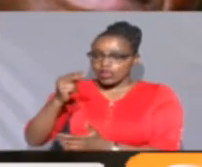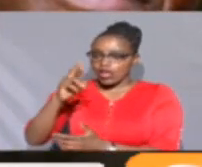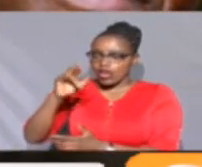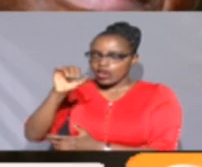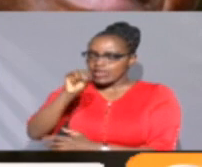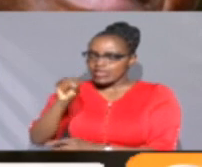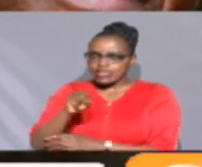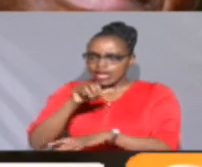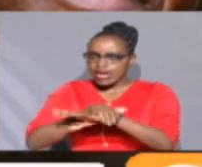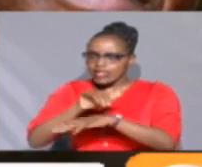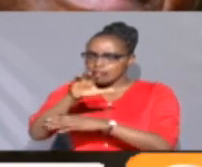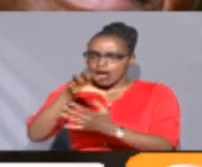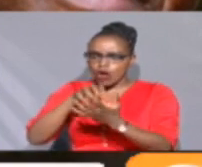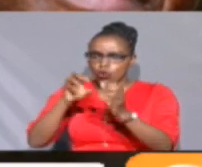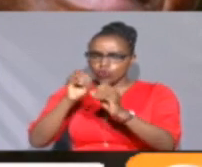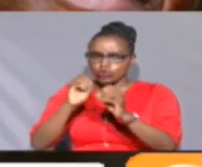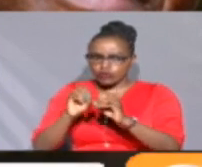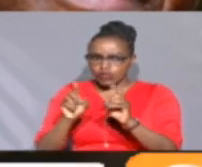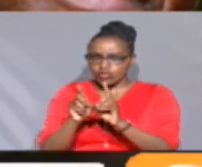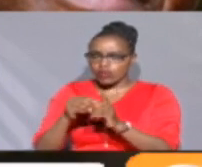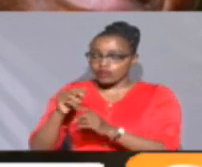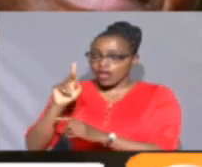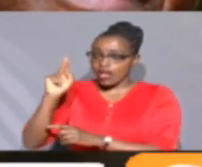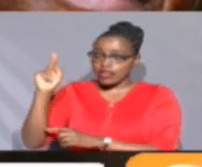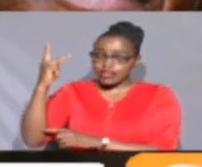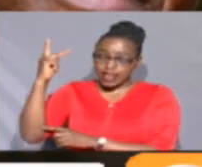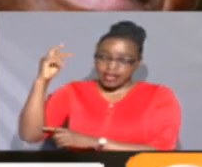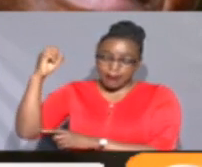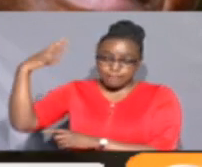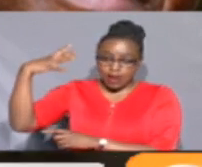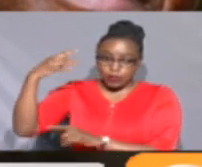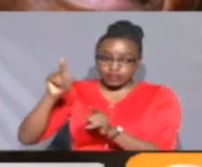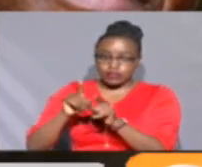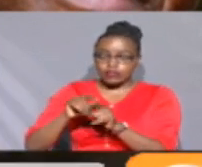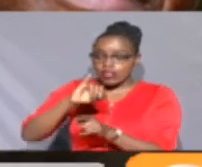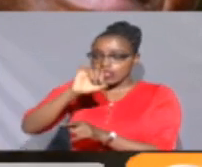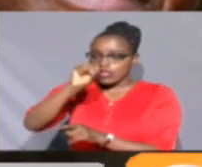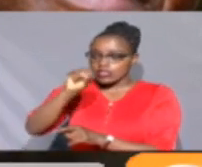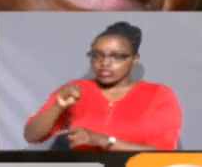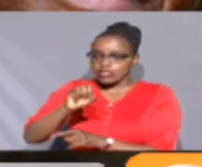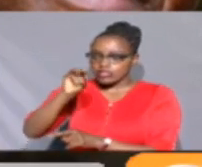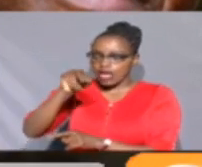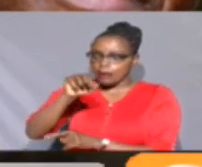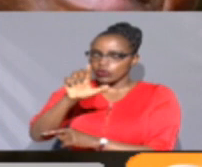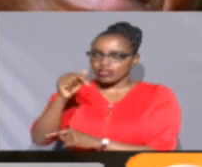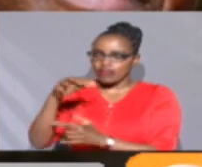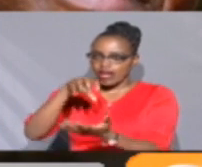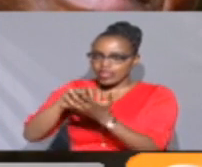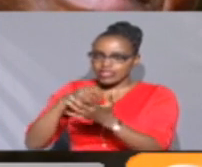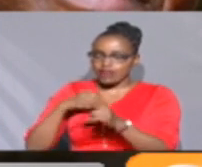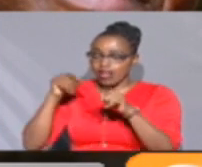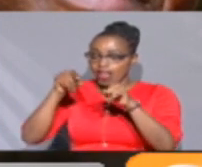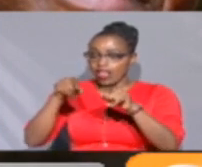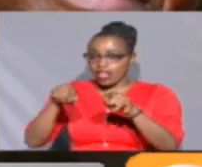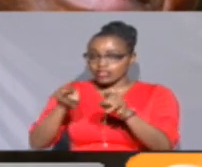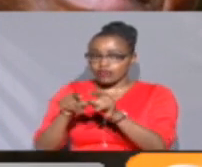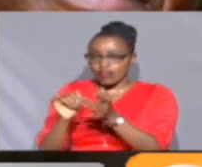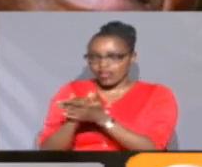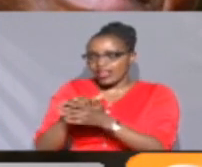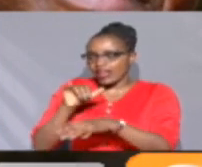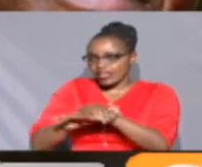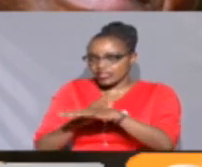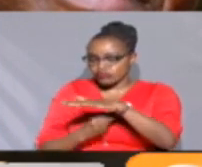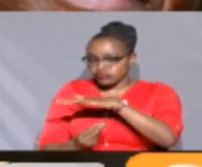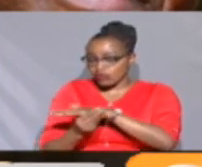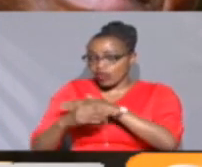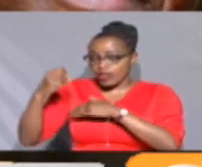gotten closure on his case, alongside former Kenya Power Managing Director Samuel Gishuru, in a case where they are accused of taking kickbacks in